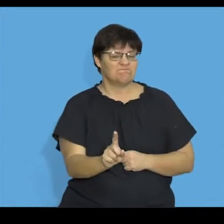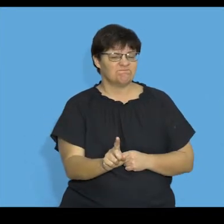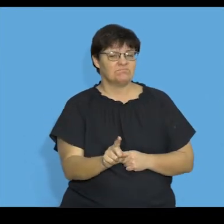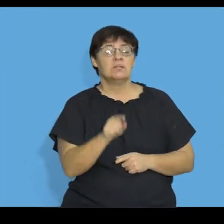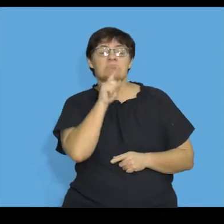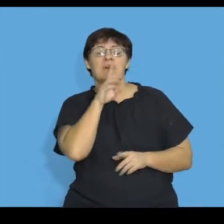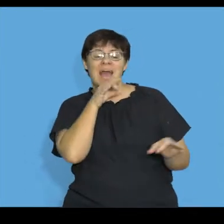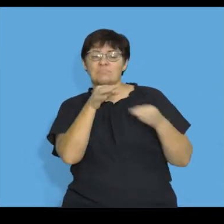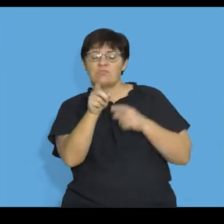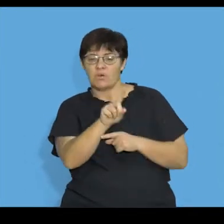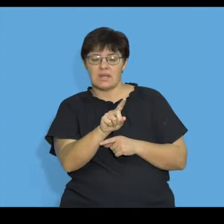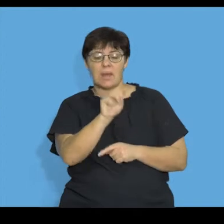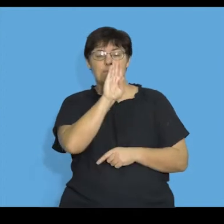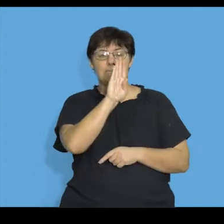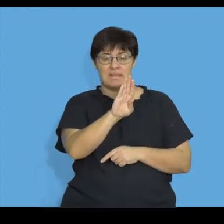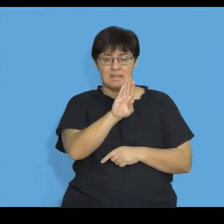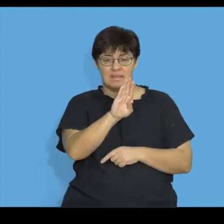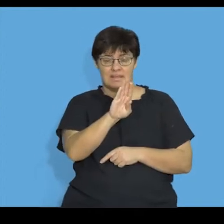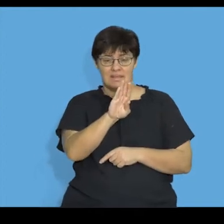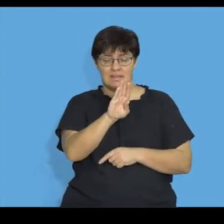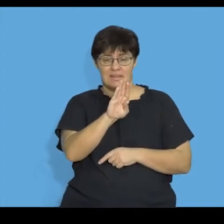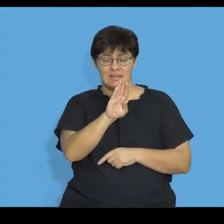as B times the